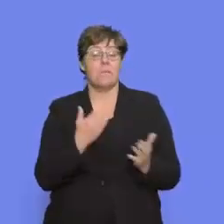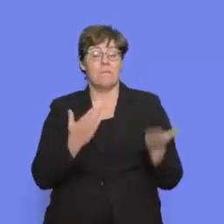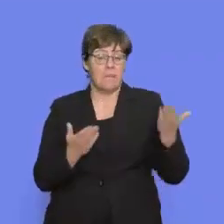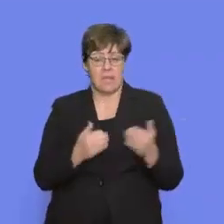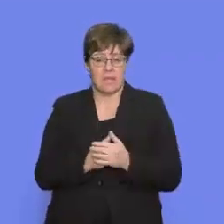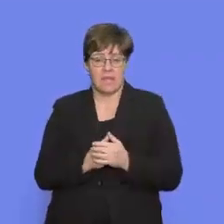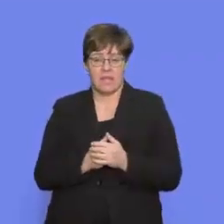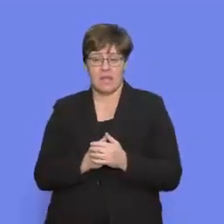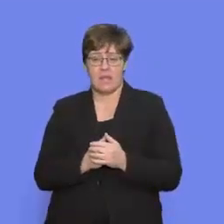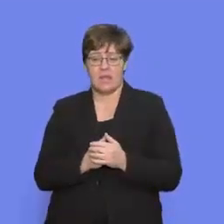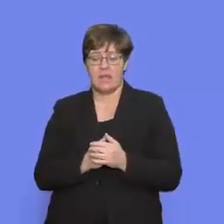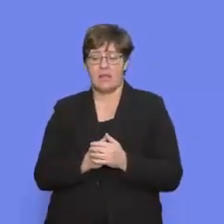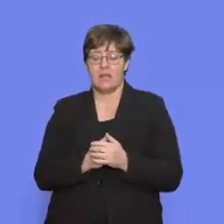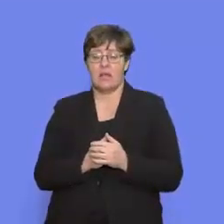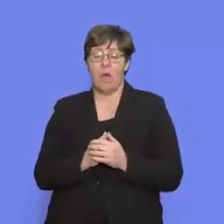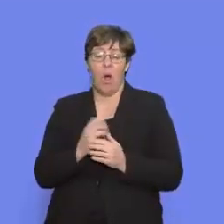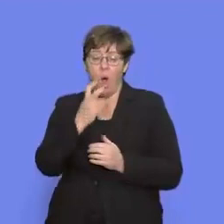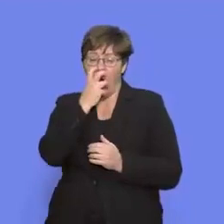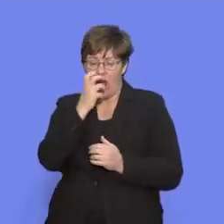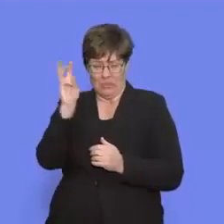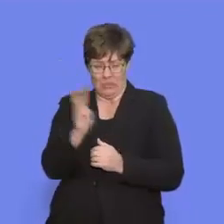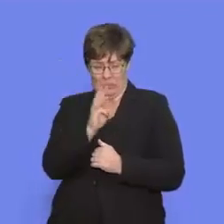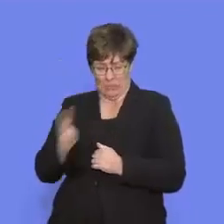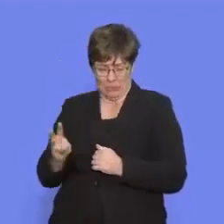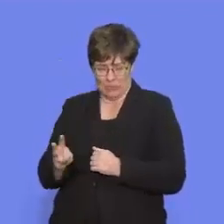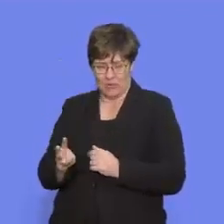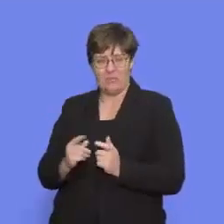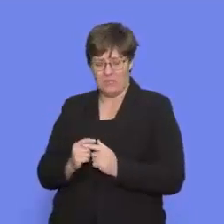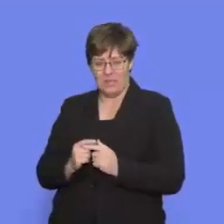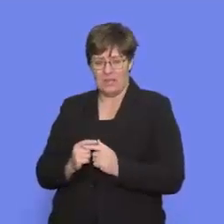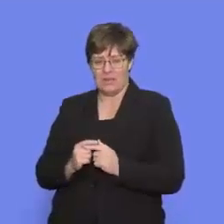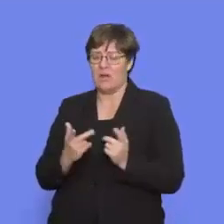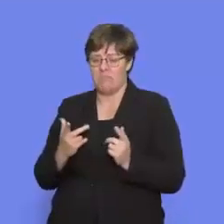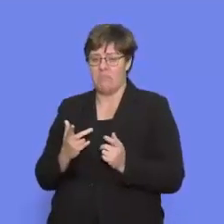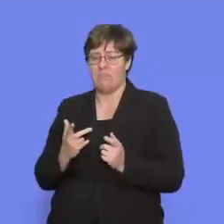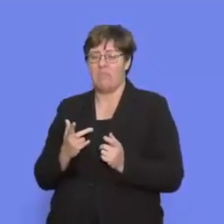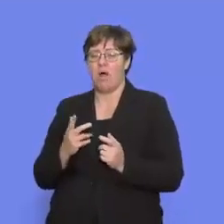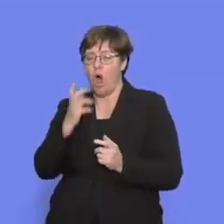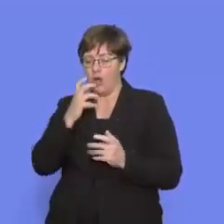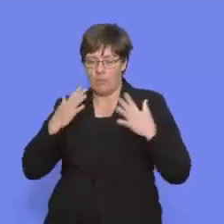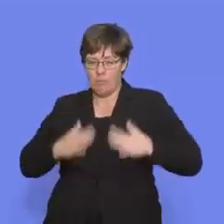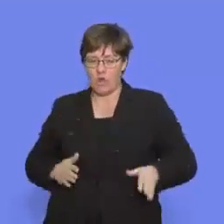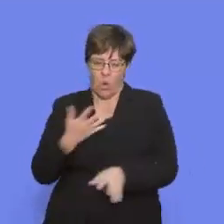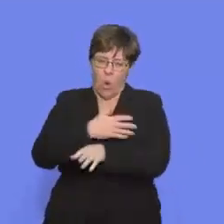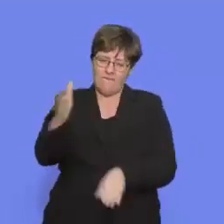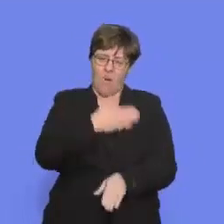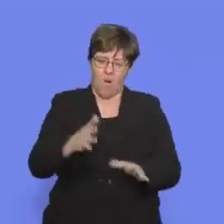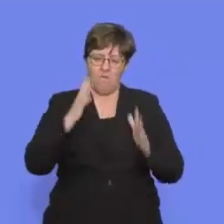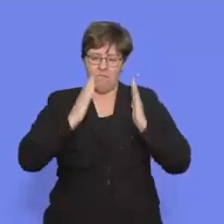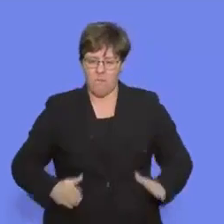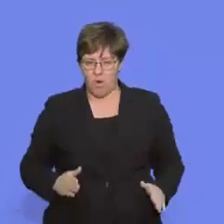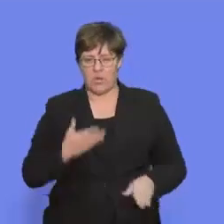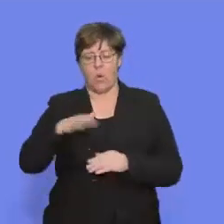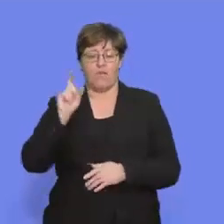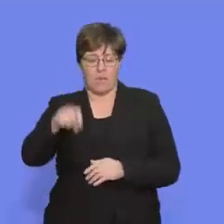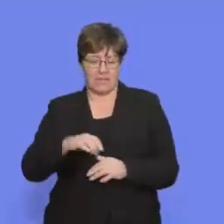will be lost. Then how is this heat lost? The capillaries dilate, they become bigger, they